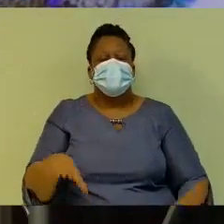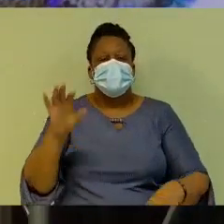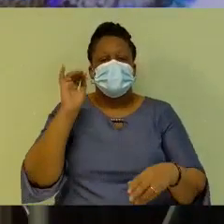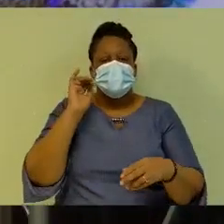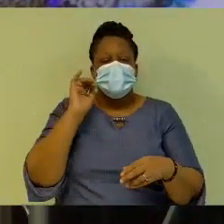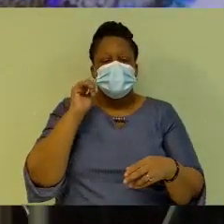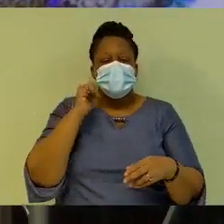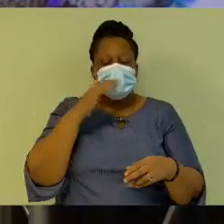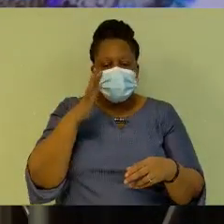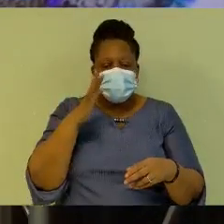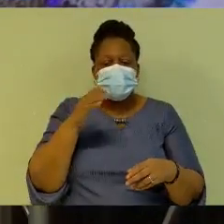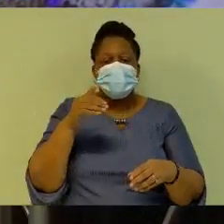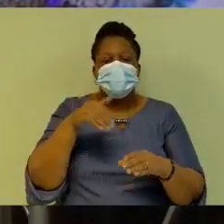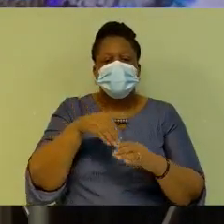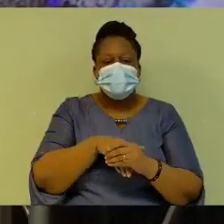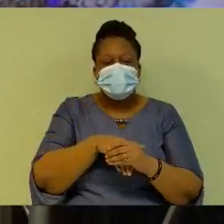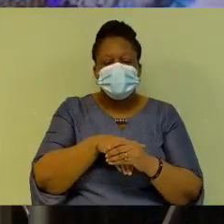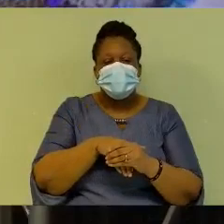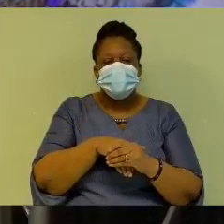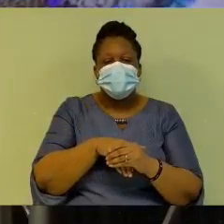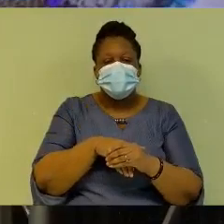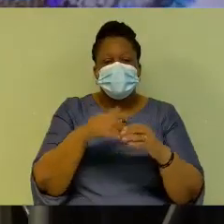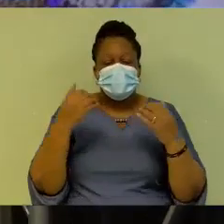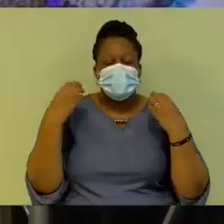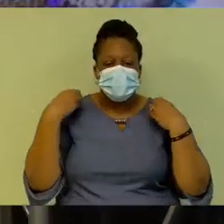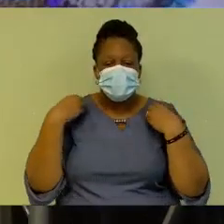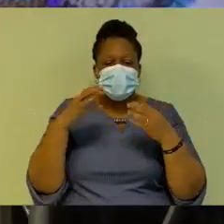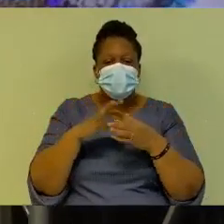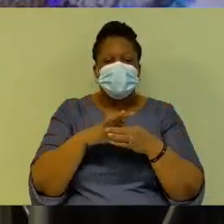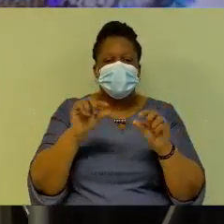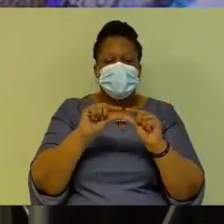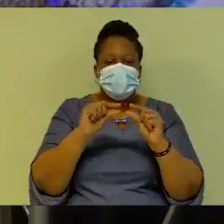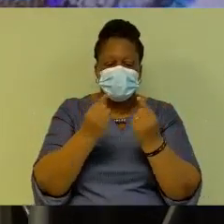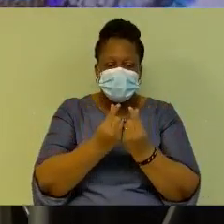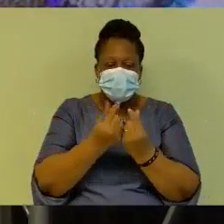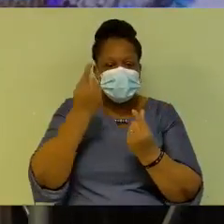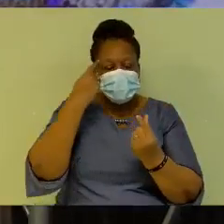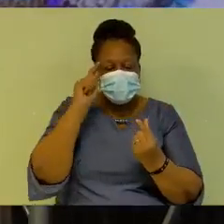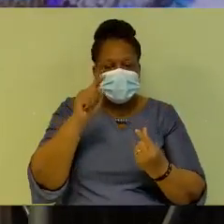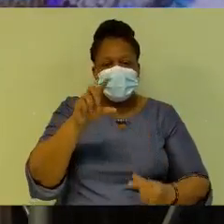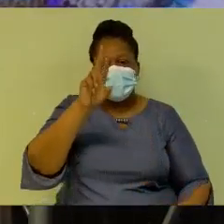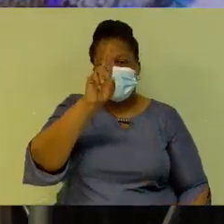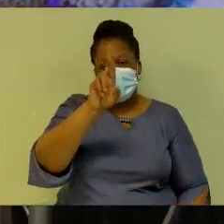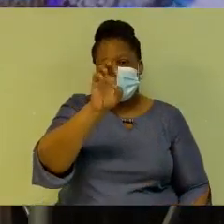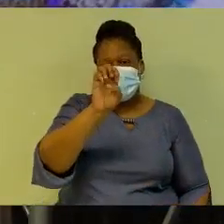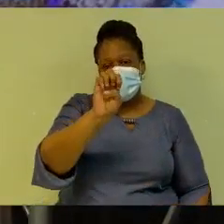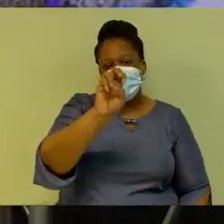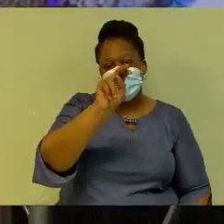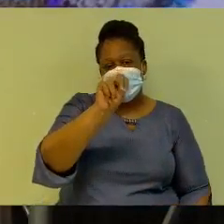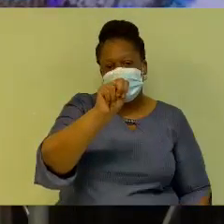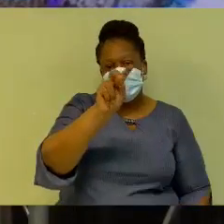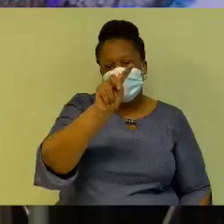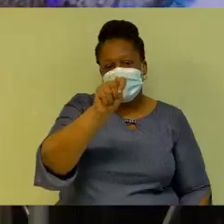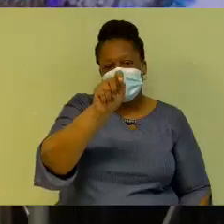secretary of RENTALS. RENTALS, the acronym stands for the